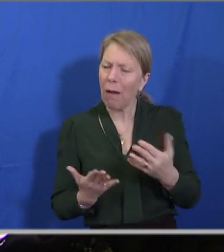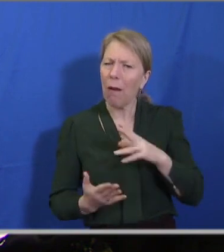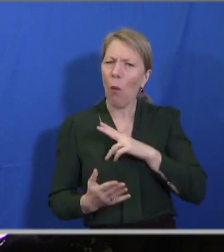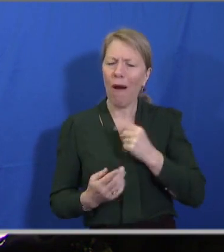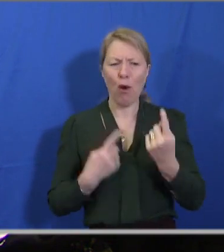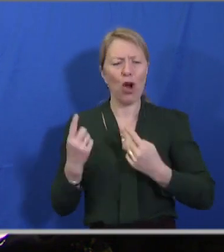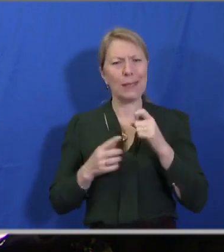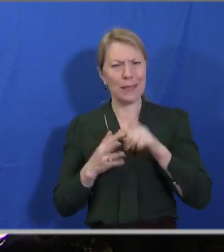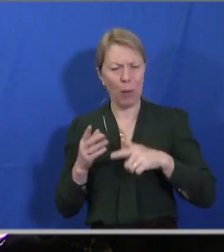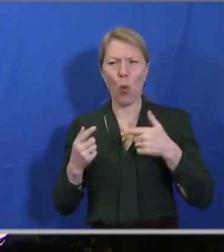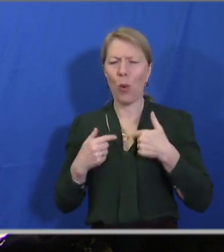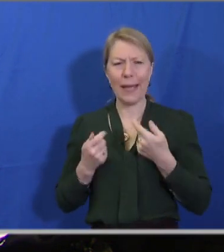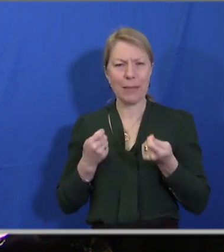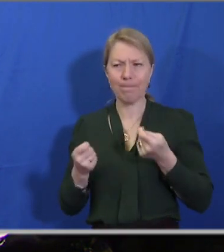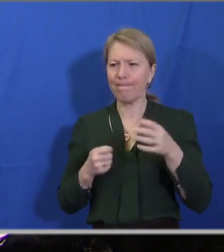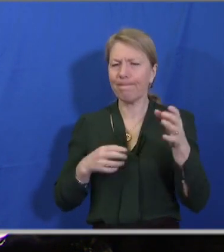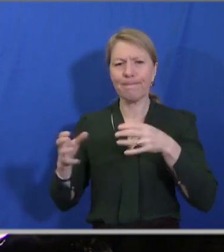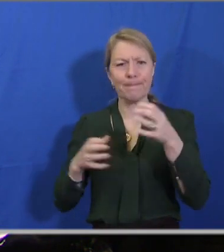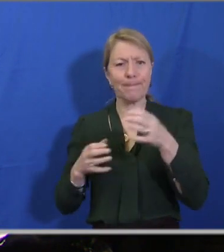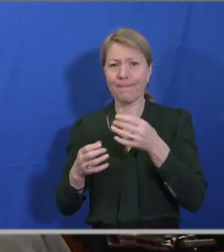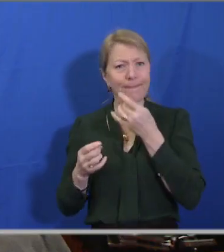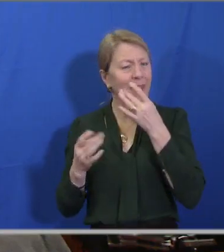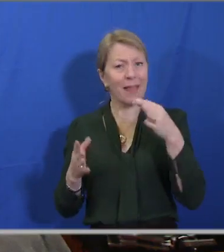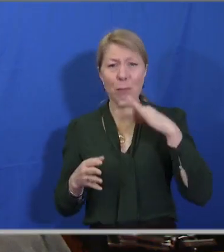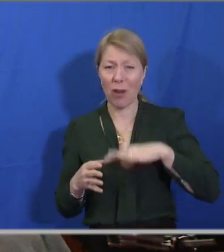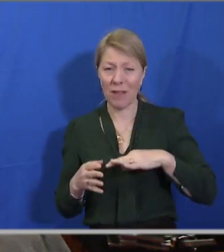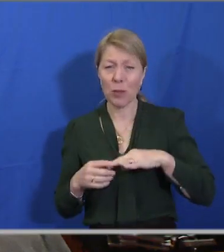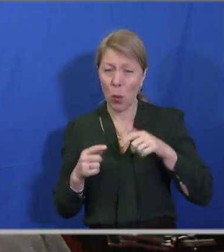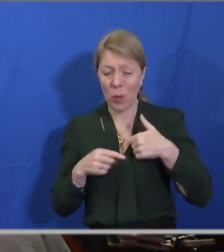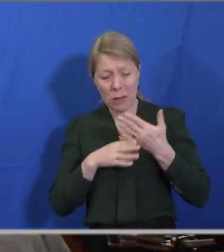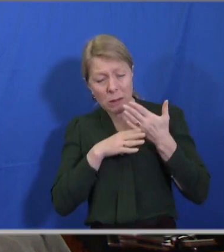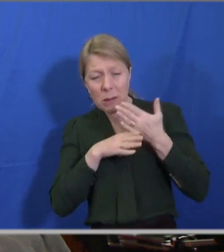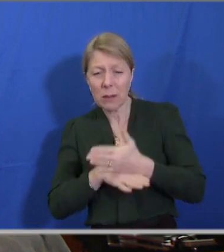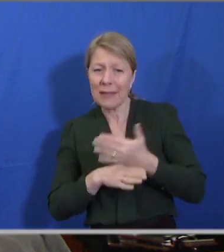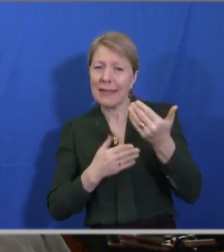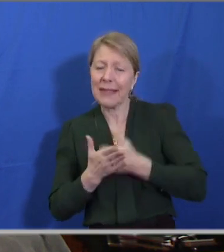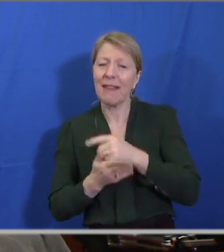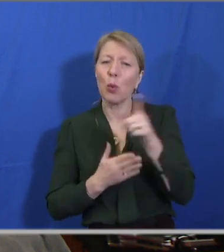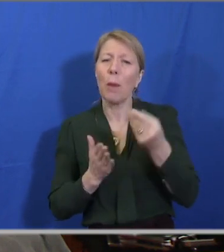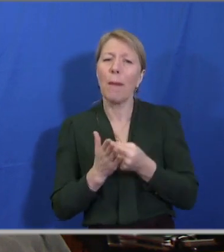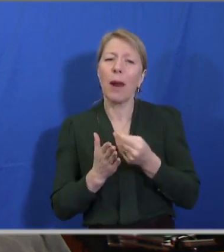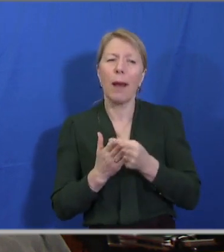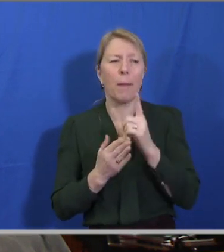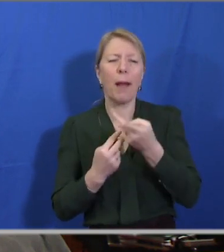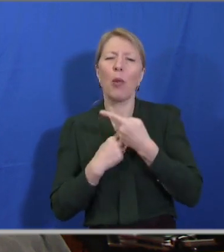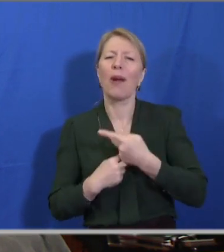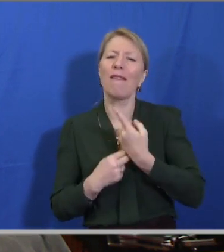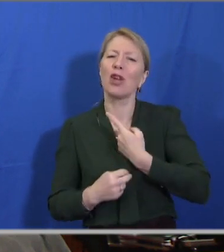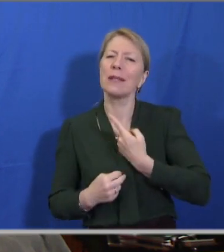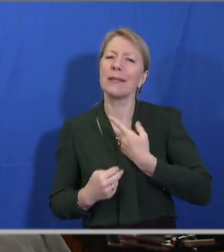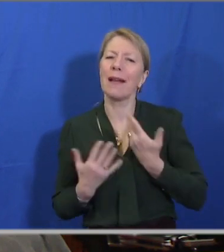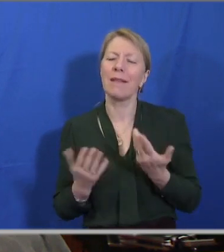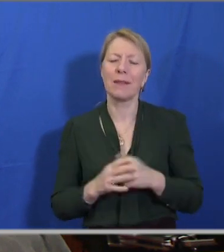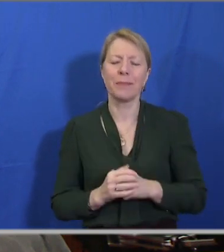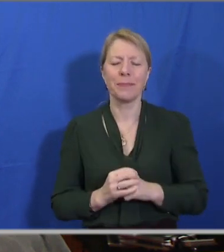people who do not make a profit, who save the department money and who look after ourselves with a wee bit of help. Mark, thank